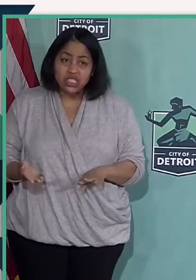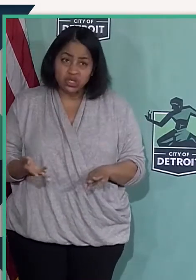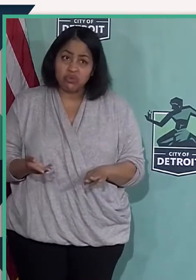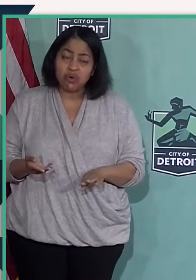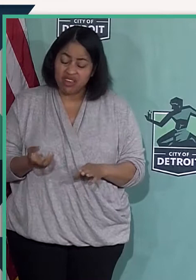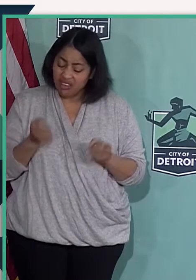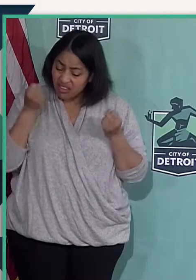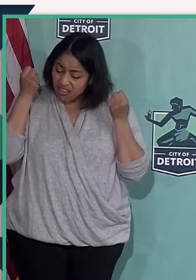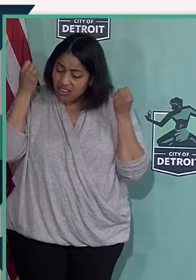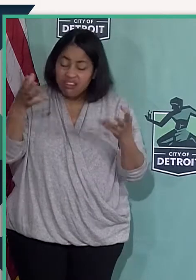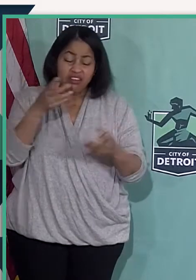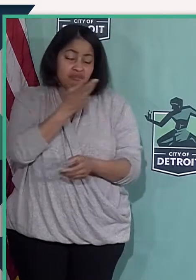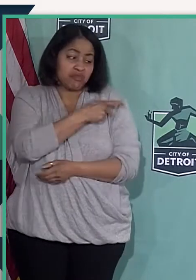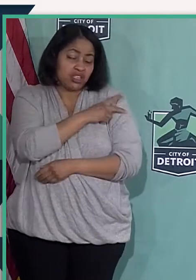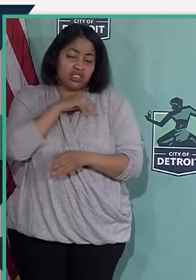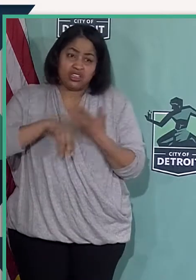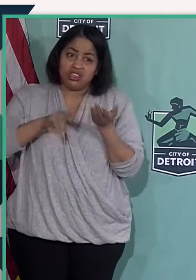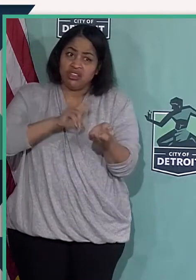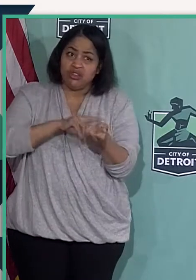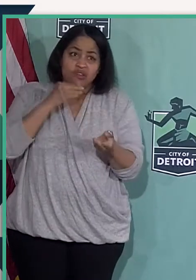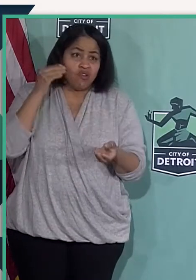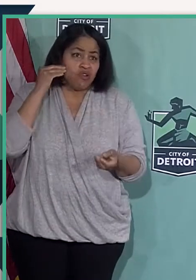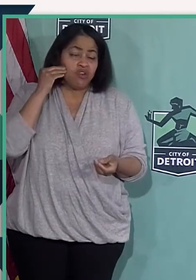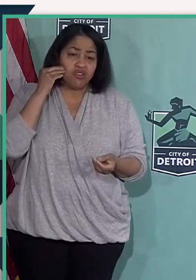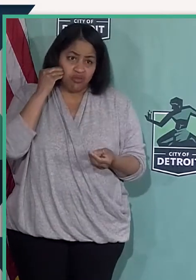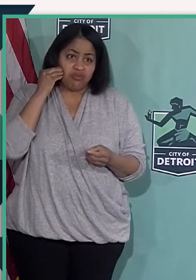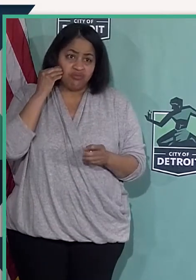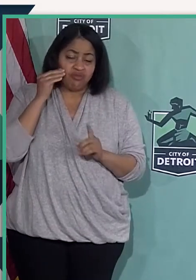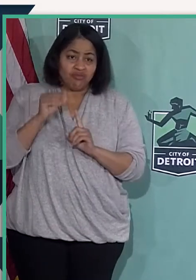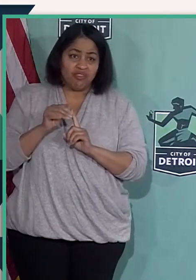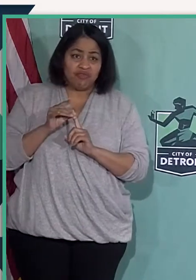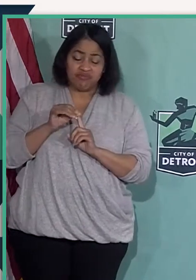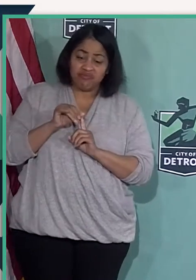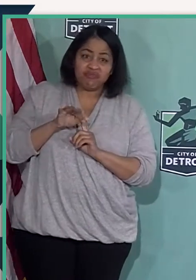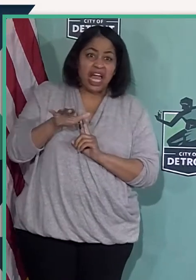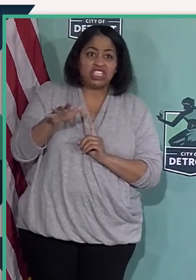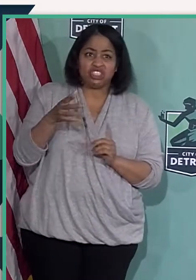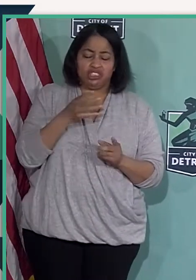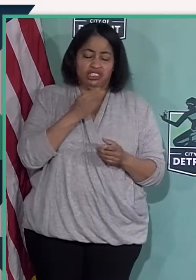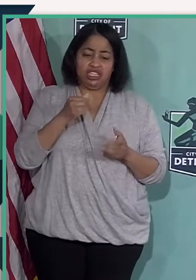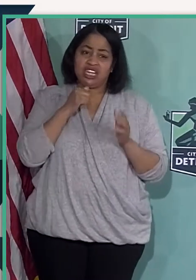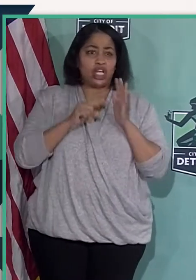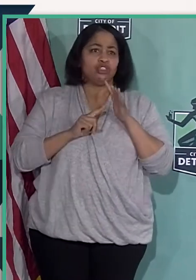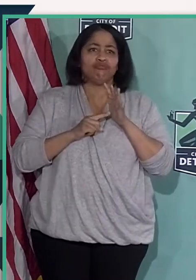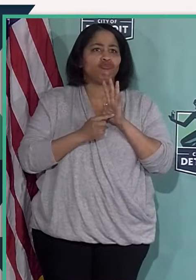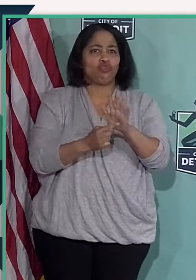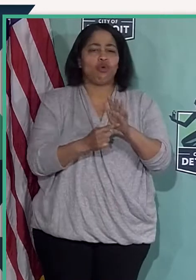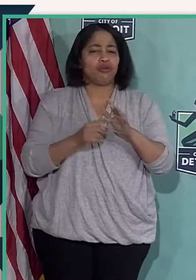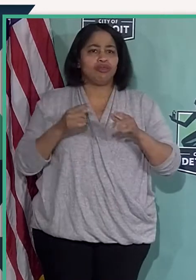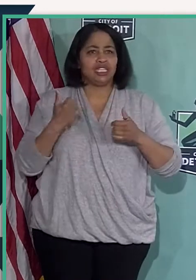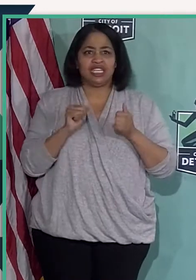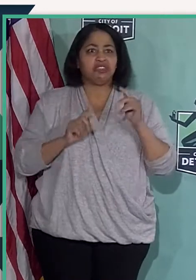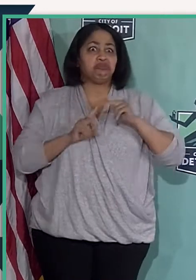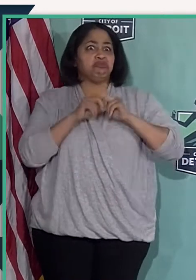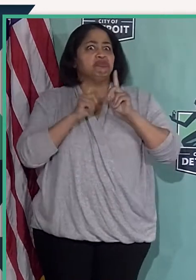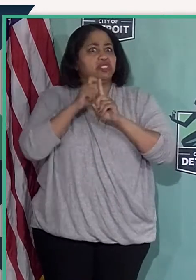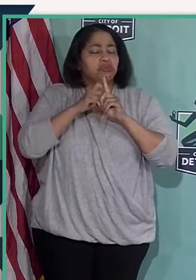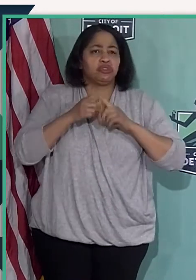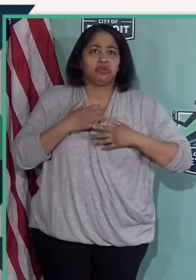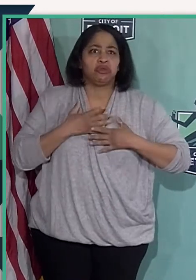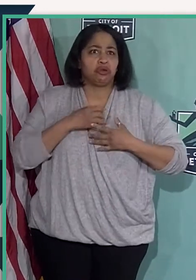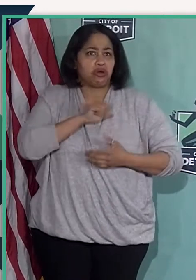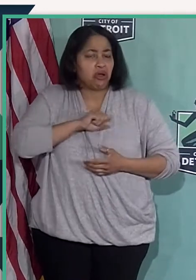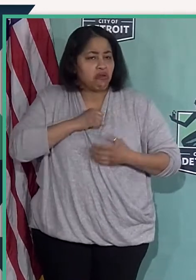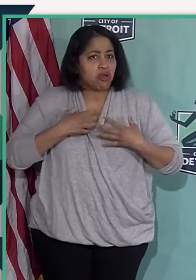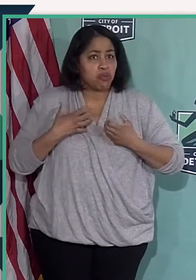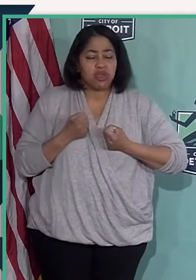number of patients in nursing homes are infectious and are not showing symptoms, making it impossible for directors of nursing homes to know